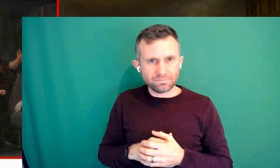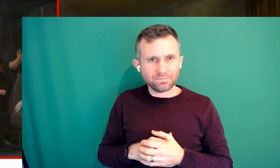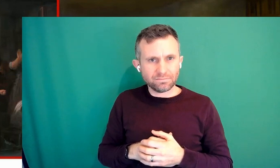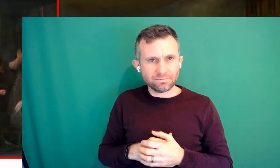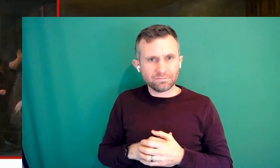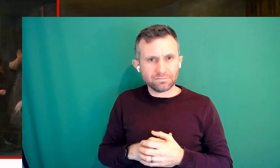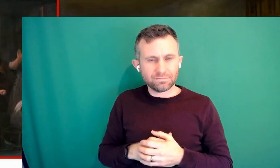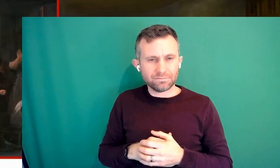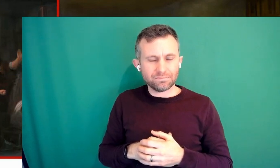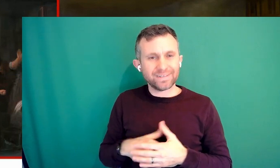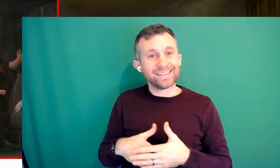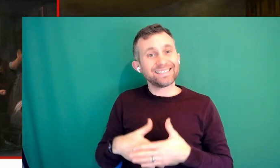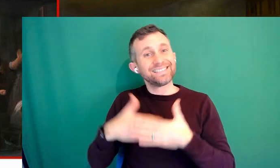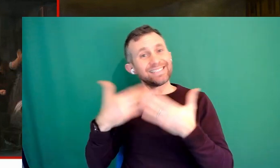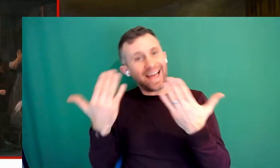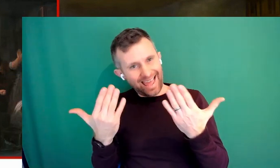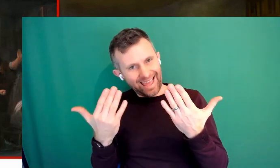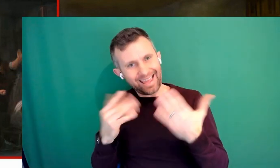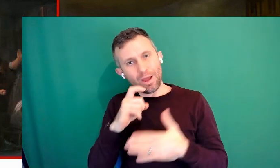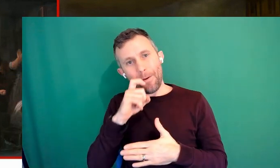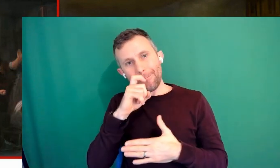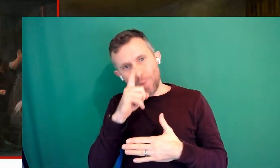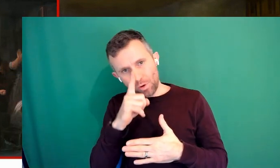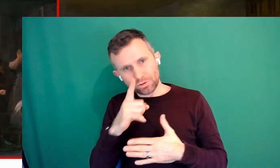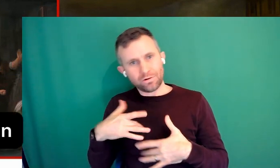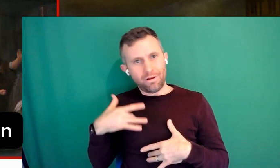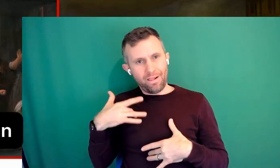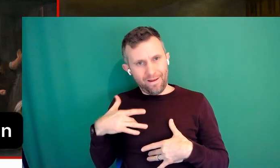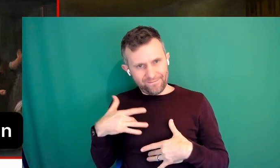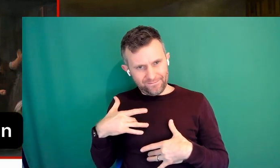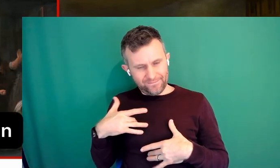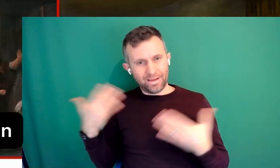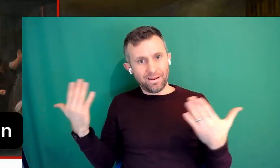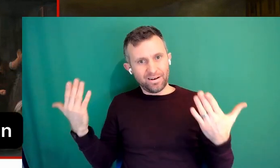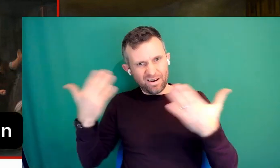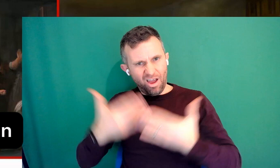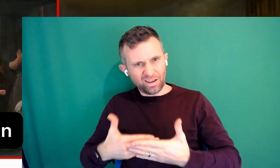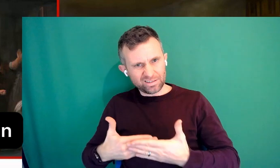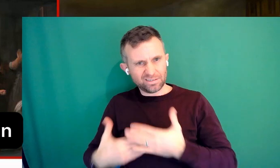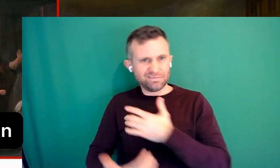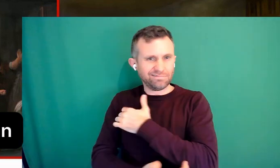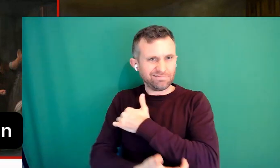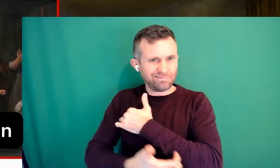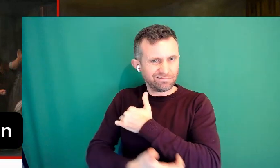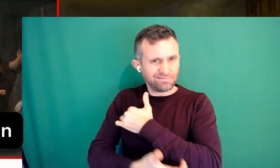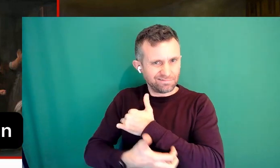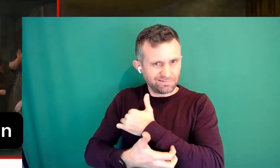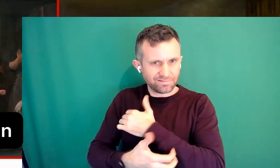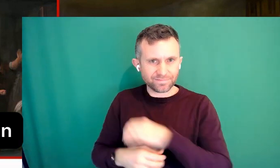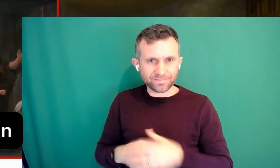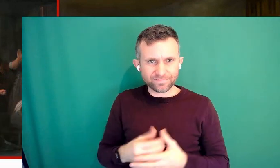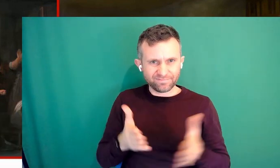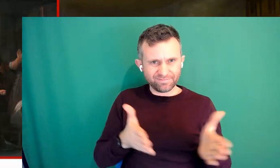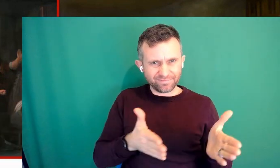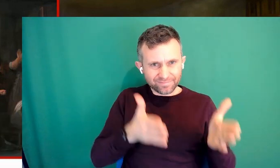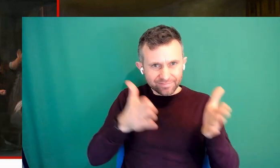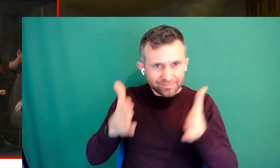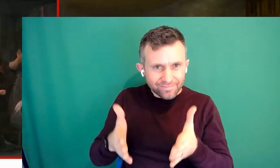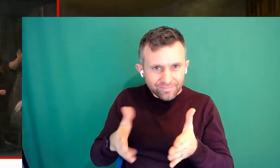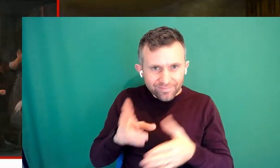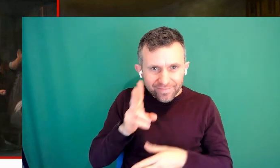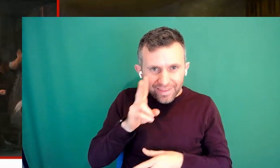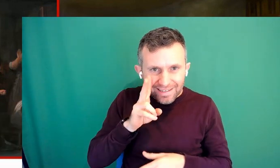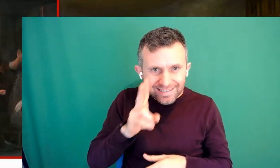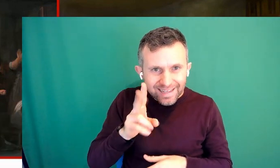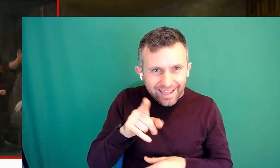someone else. In the bottom left panel, he is being hastily married to a much older woman. So